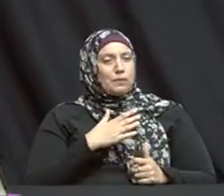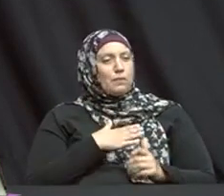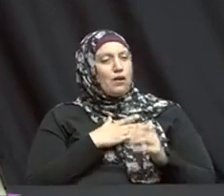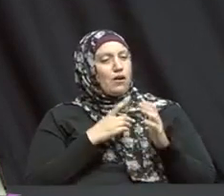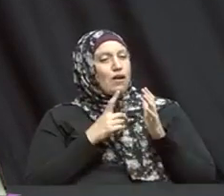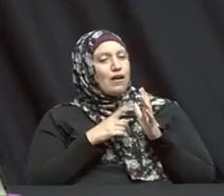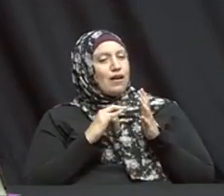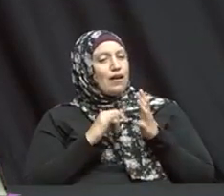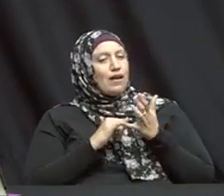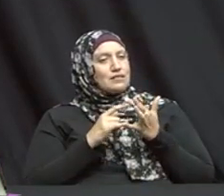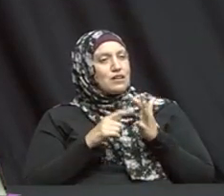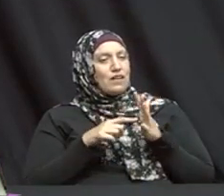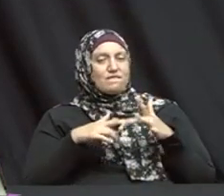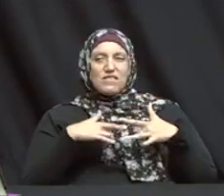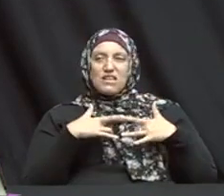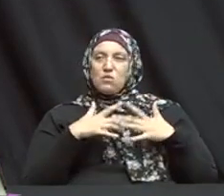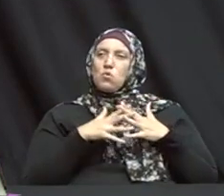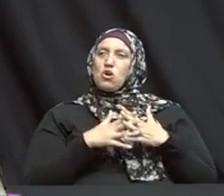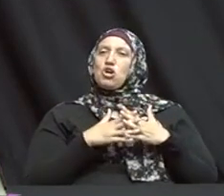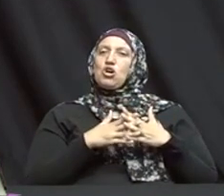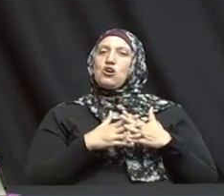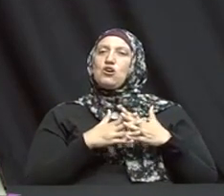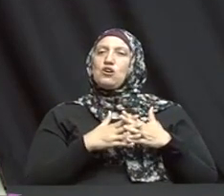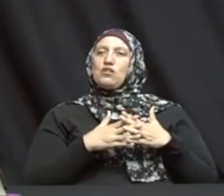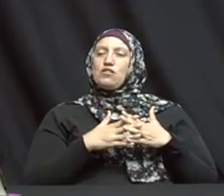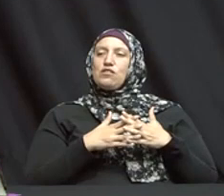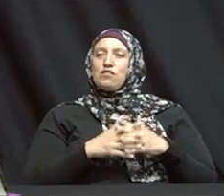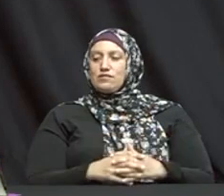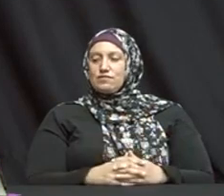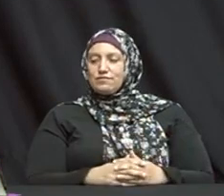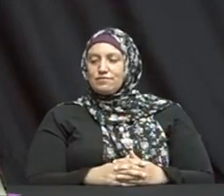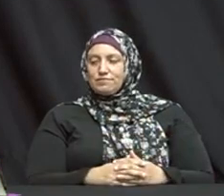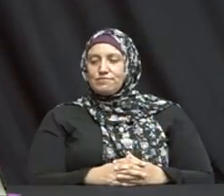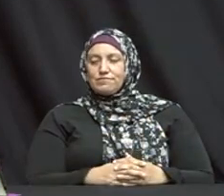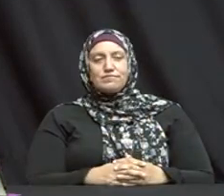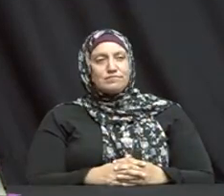that have a life that extends beyond the generation beyond their own, follows them. Yeah.